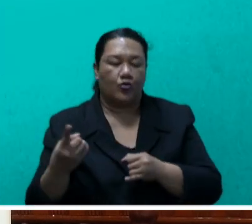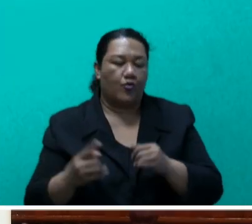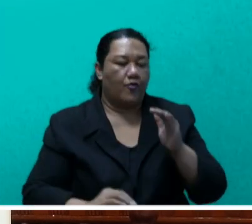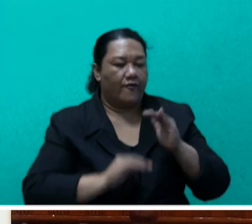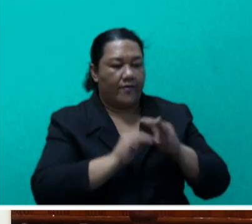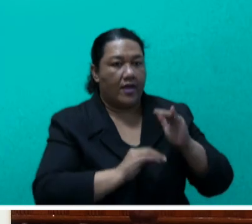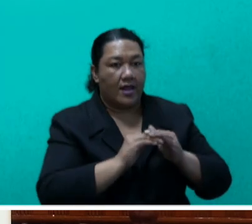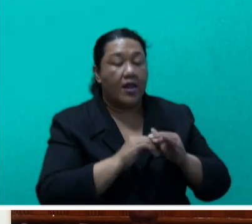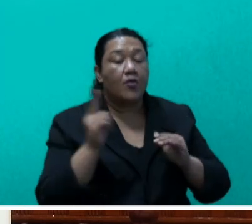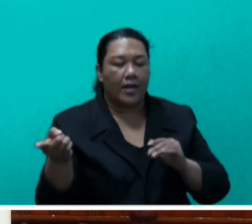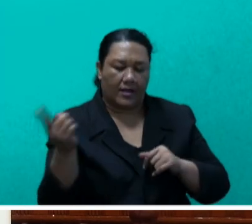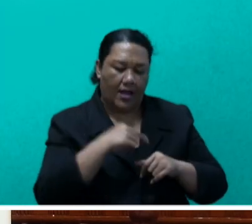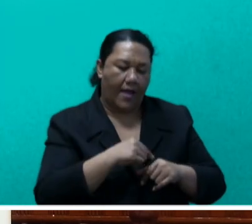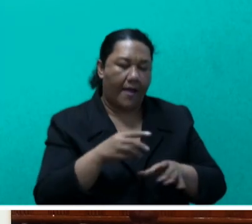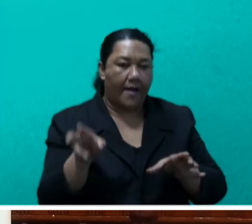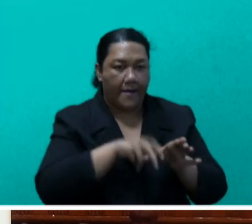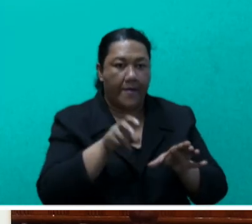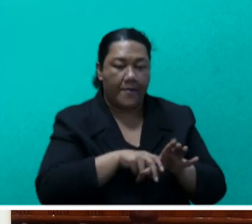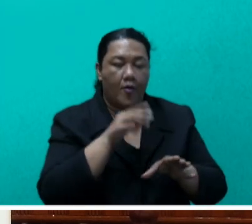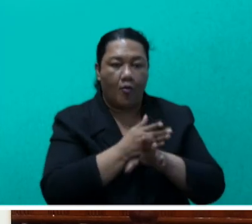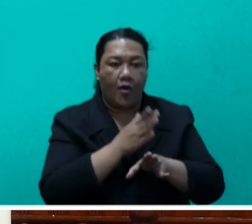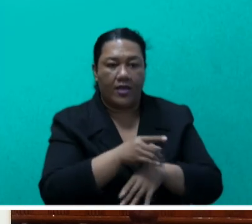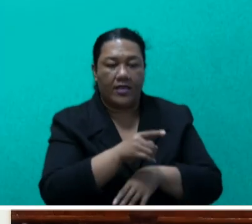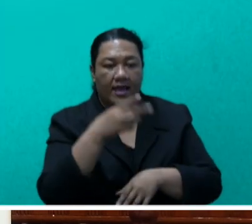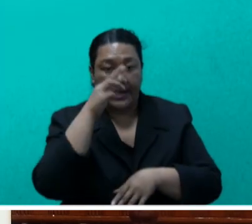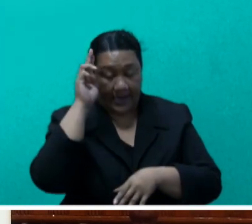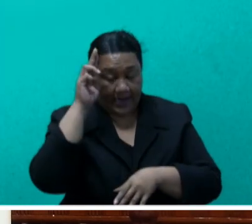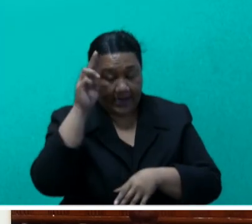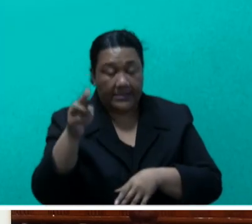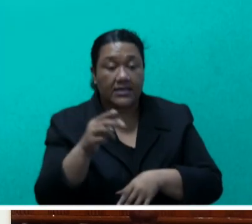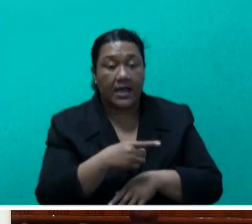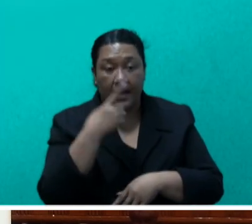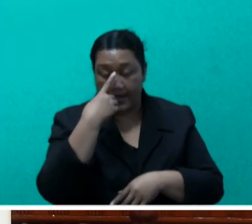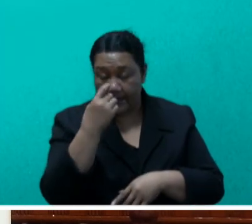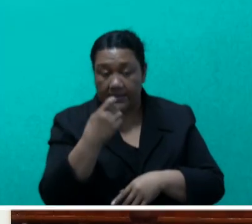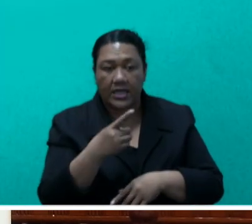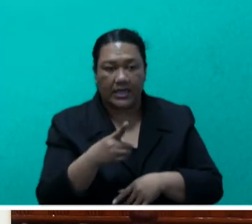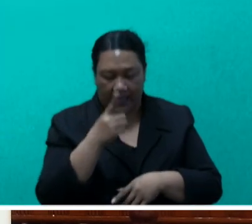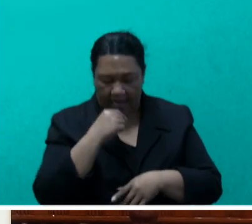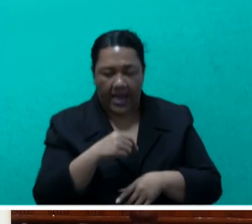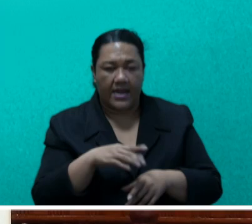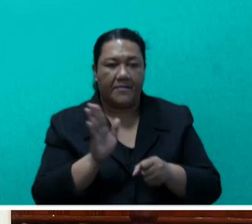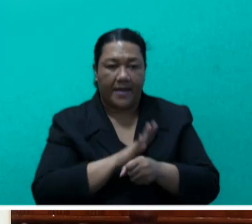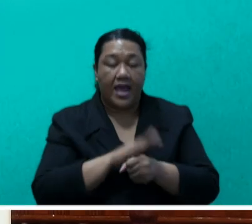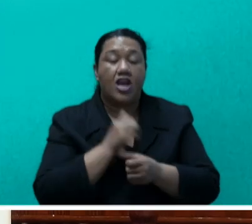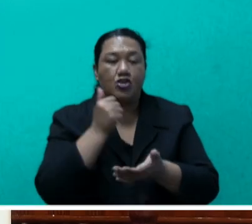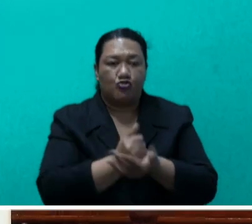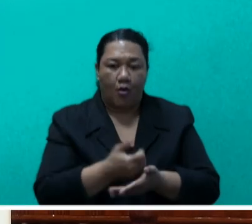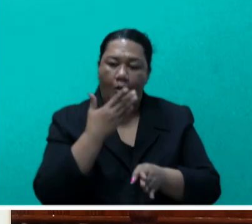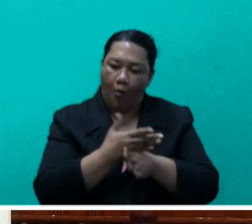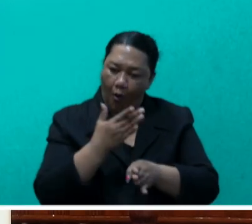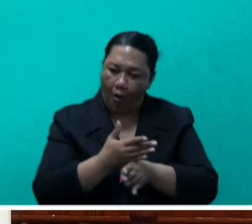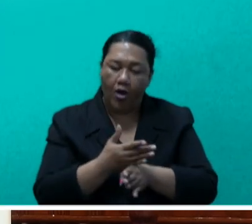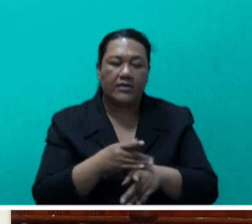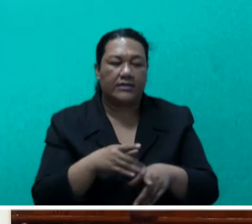vacant positions so that our National Museum can deliver its mandate to the Fijian people. The